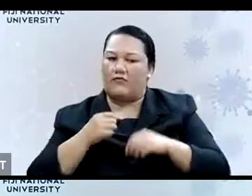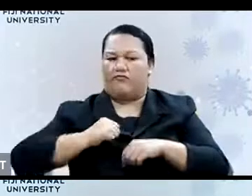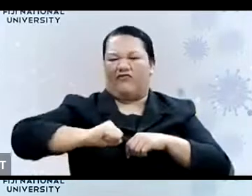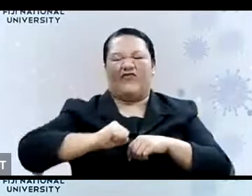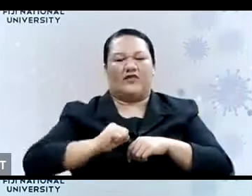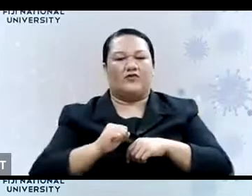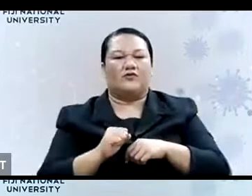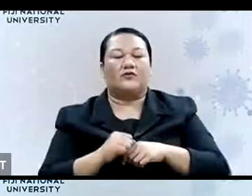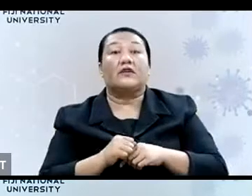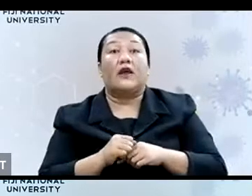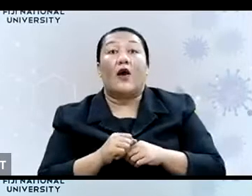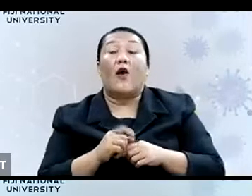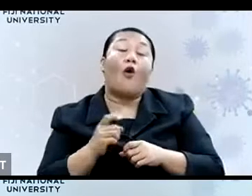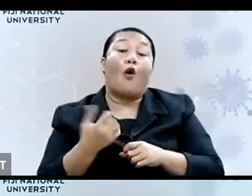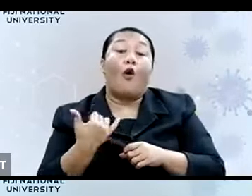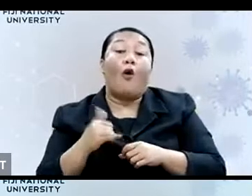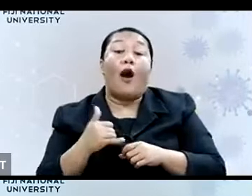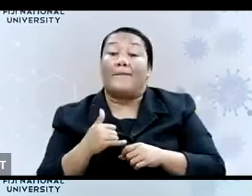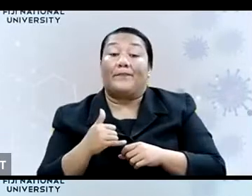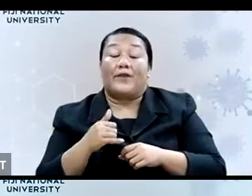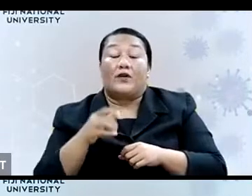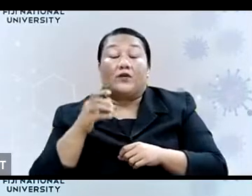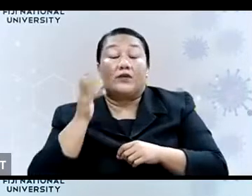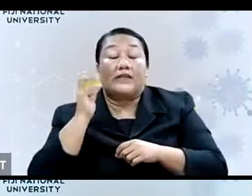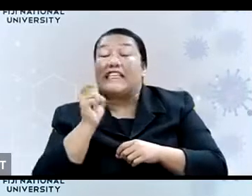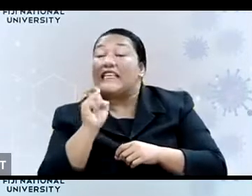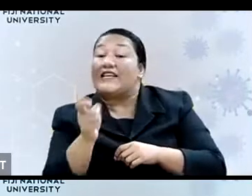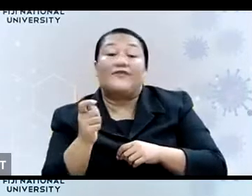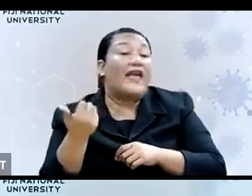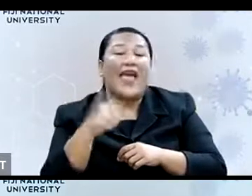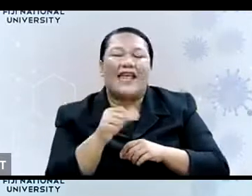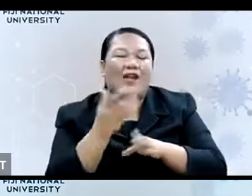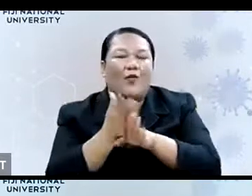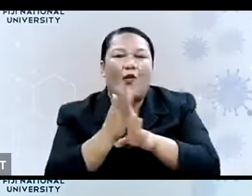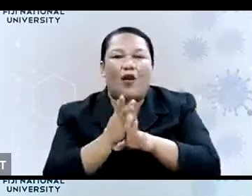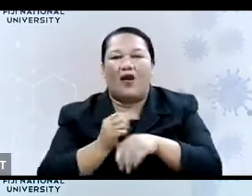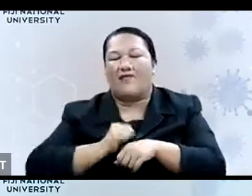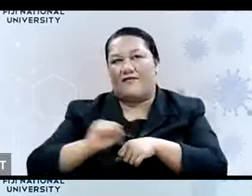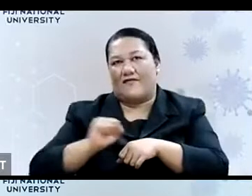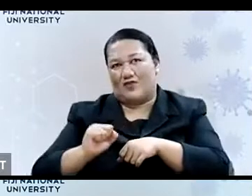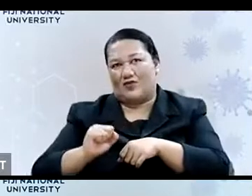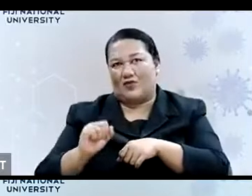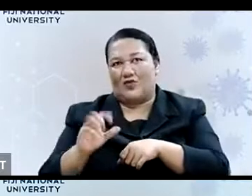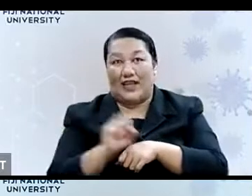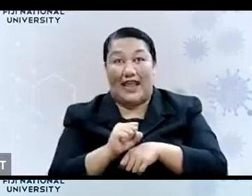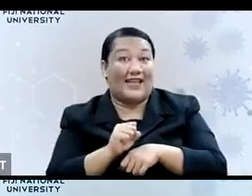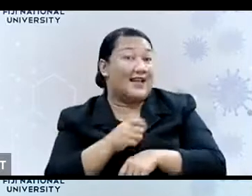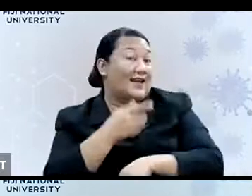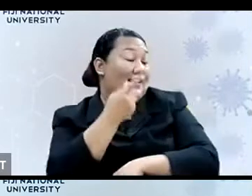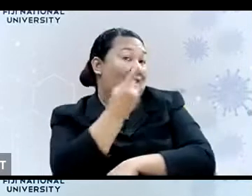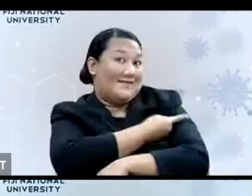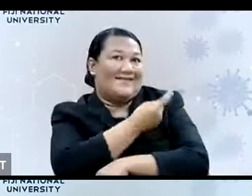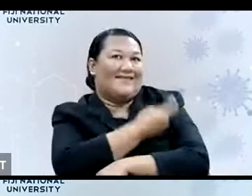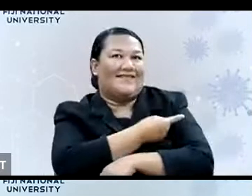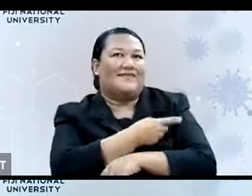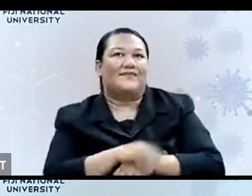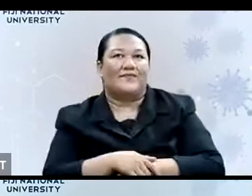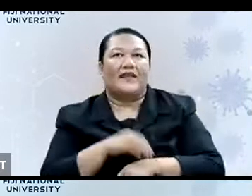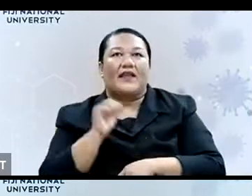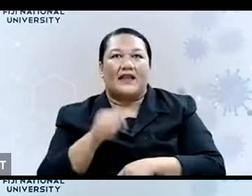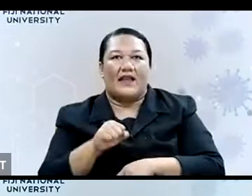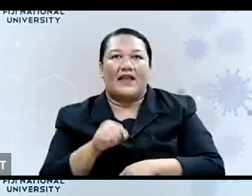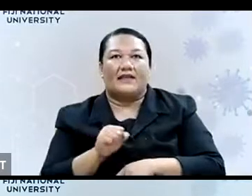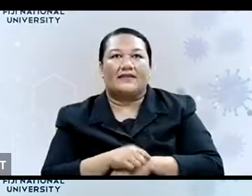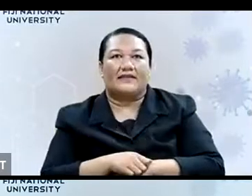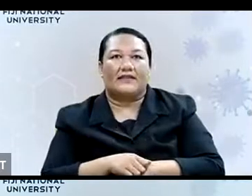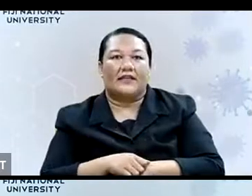refusing to take the vaccine, which is why I had suggested earlier there may be an opportunity for striking a balance